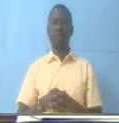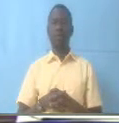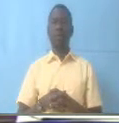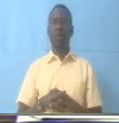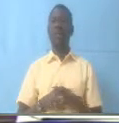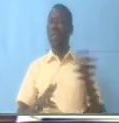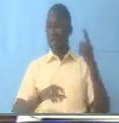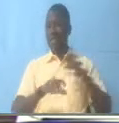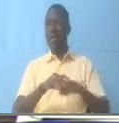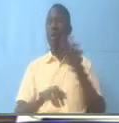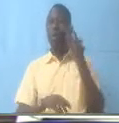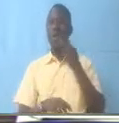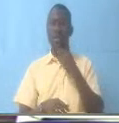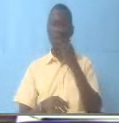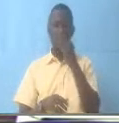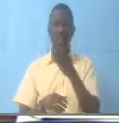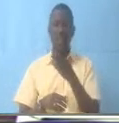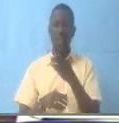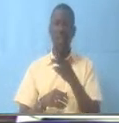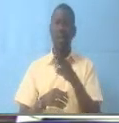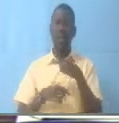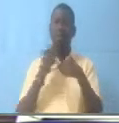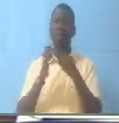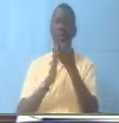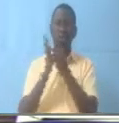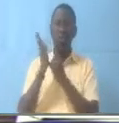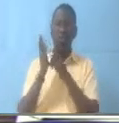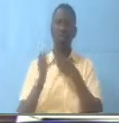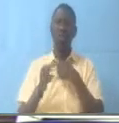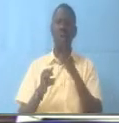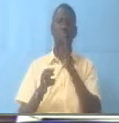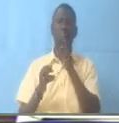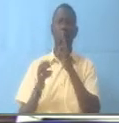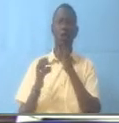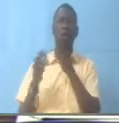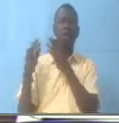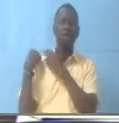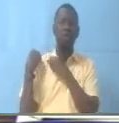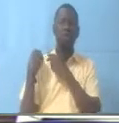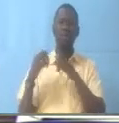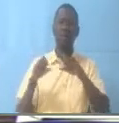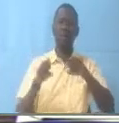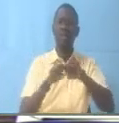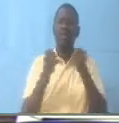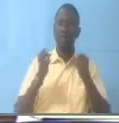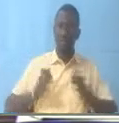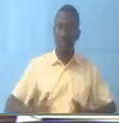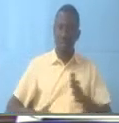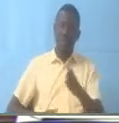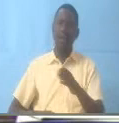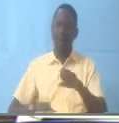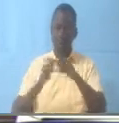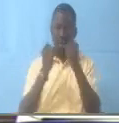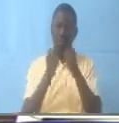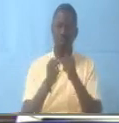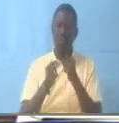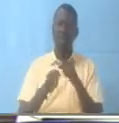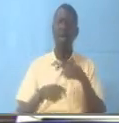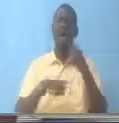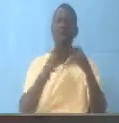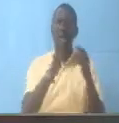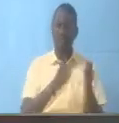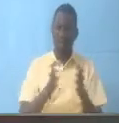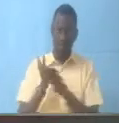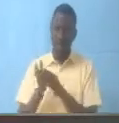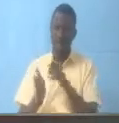persecuting individuals responsible for human rights violations, what was your advice then to the government? ñoom nag biñ